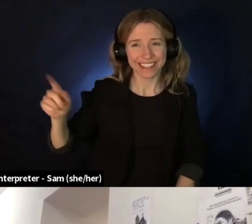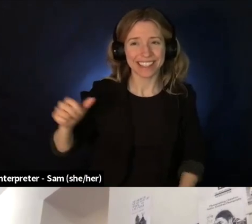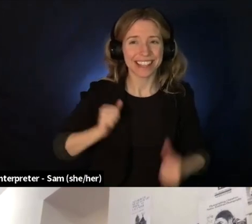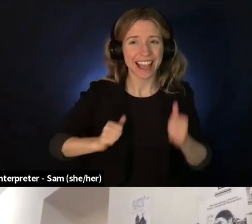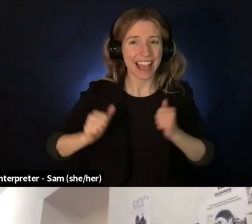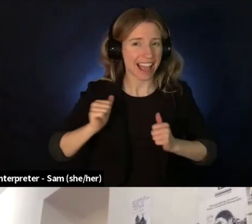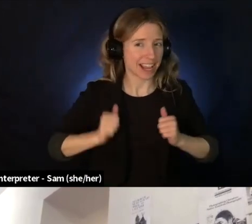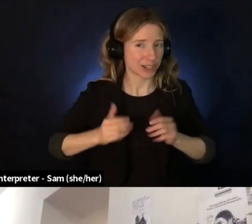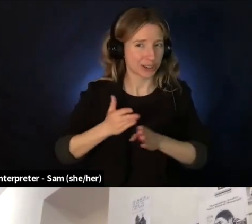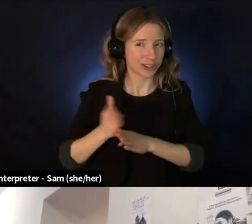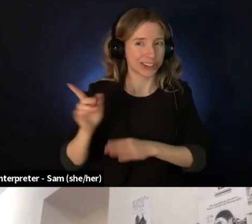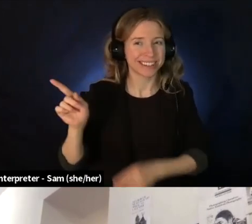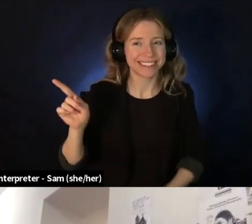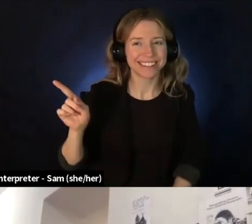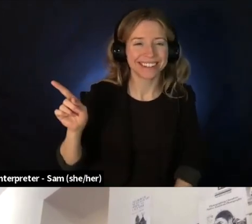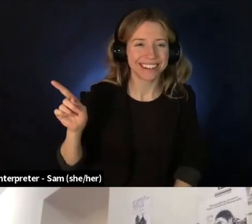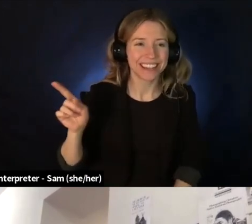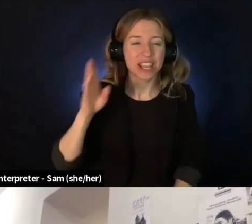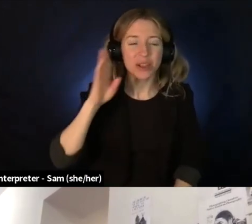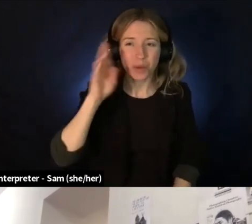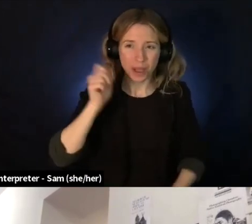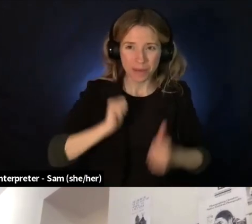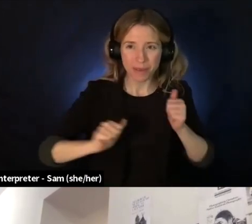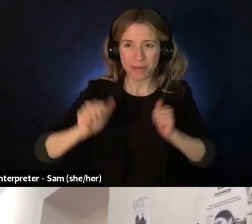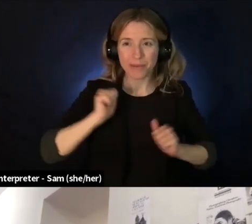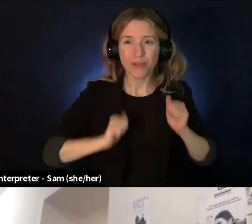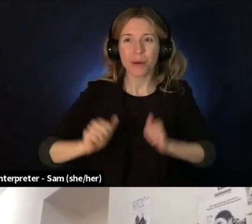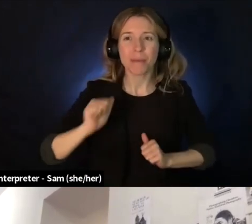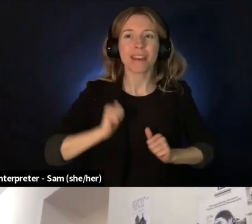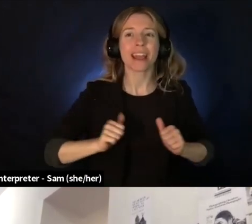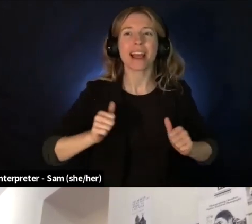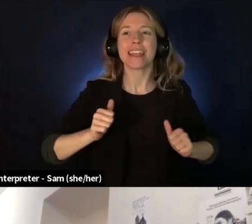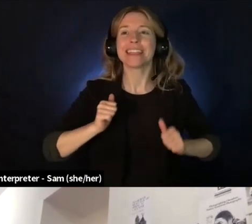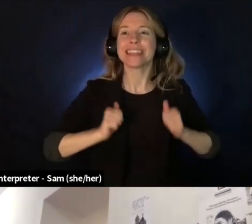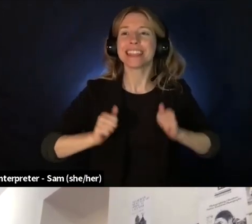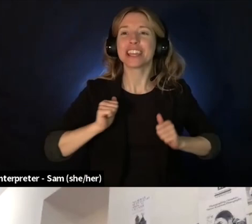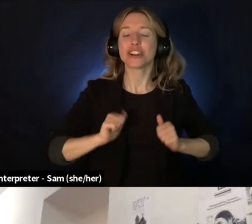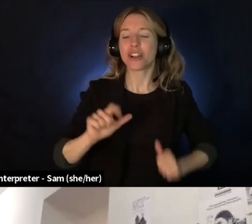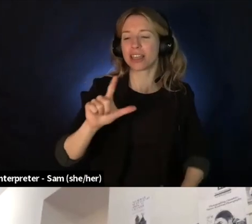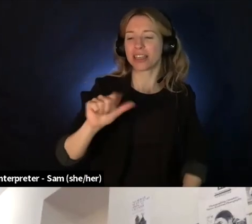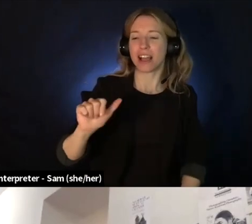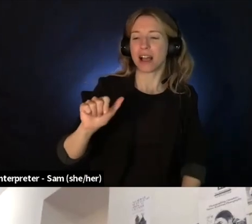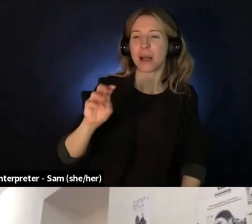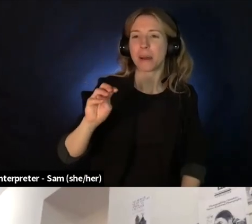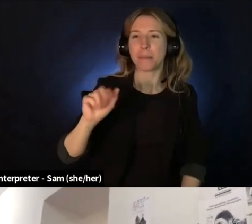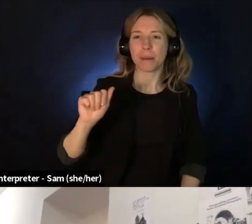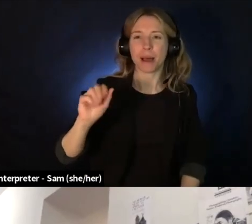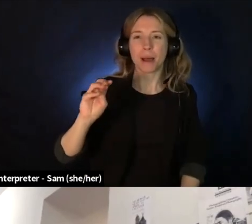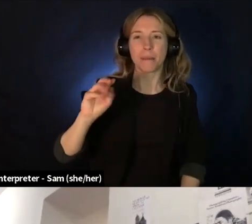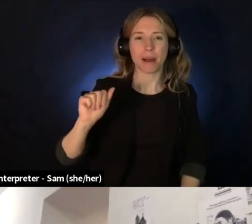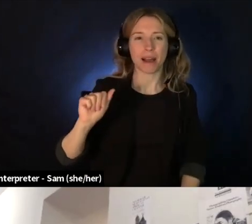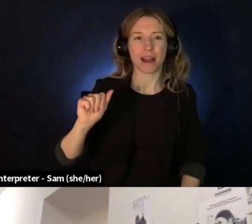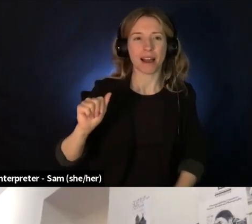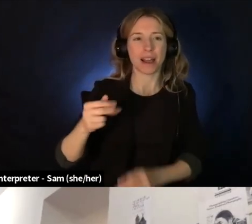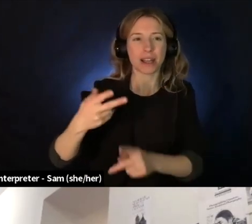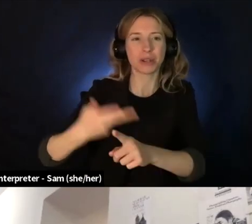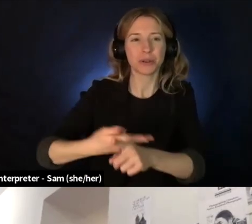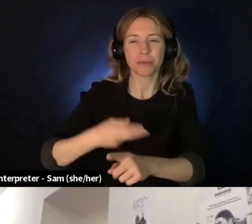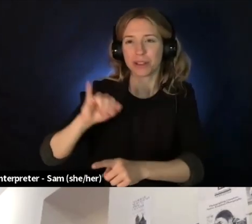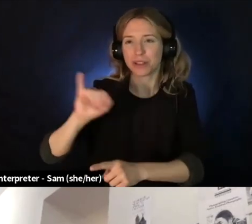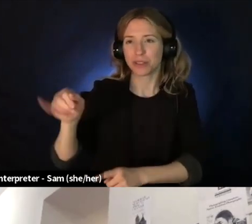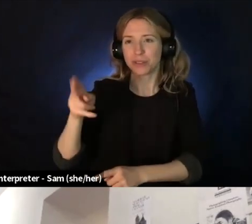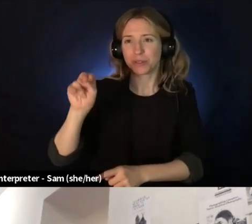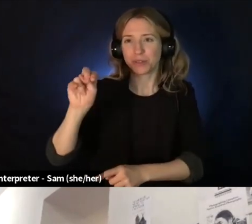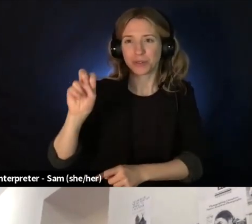will be performing at La Mama in June. So please watch for Safe Harbors and